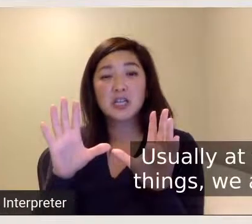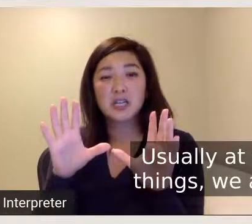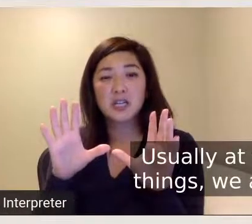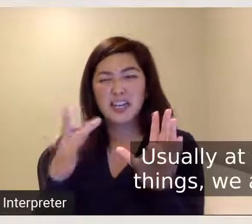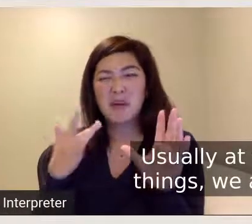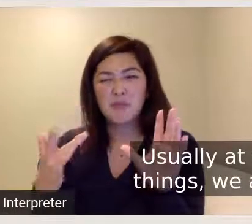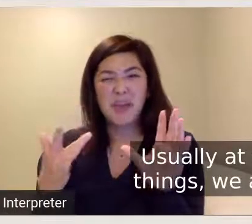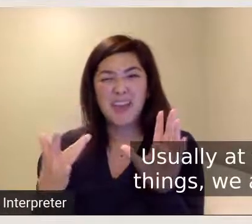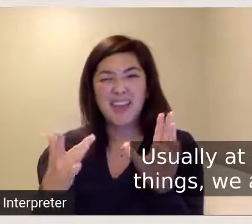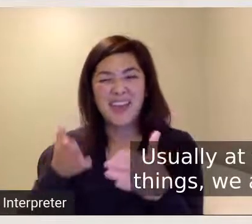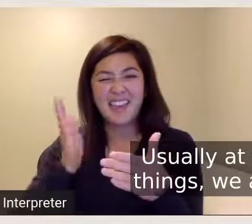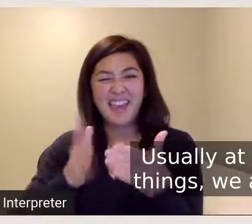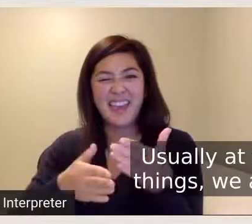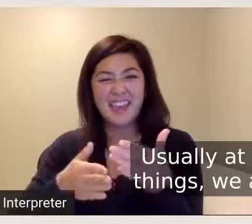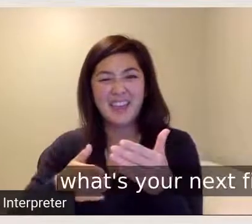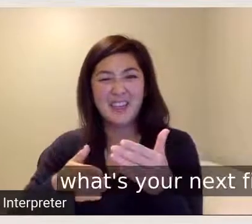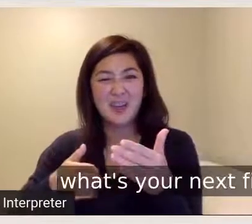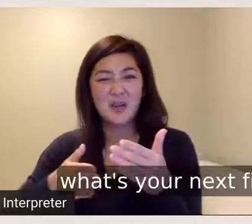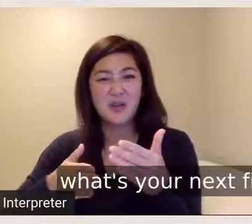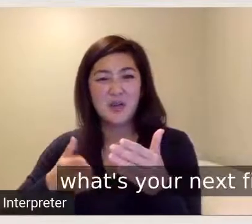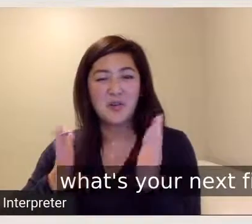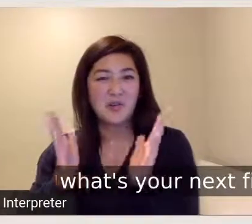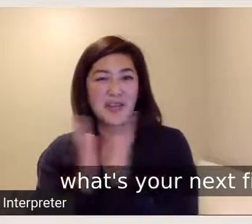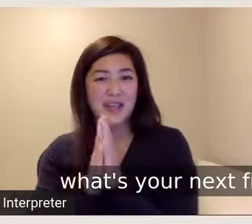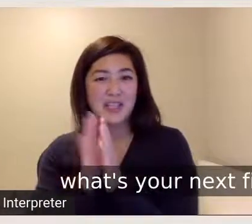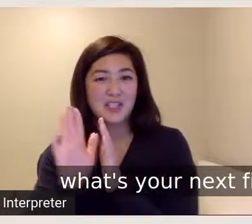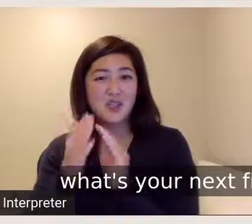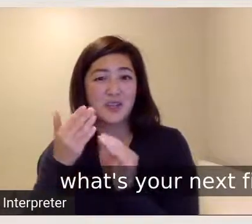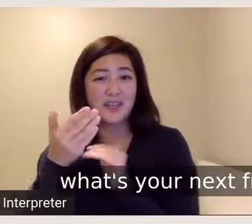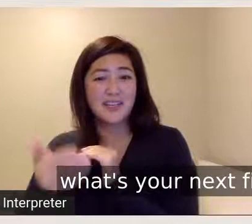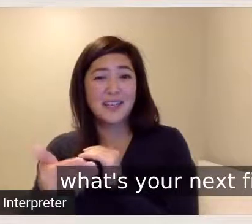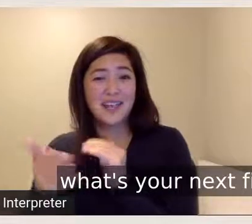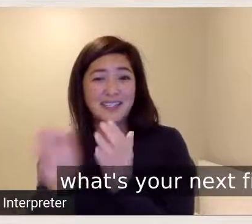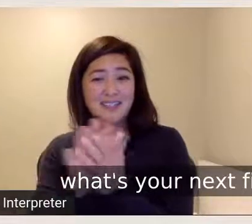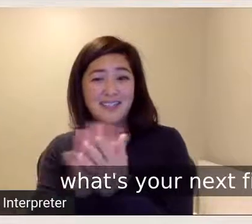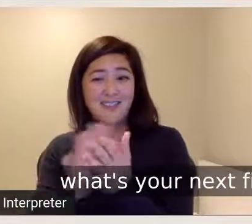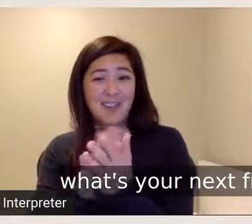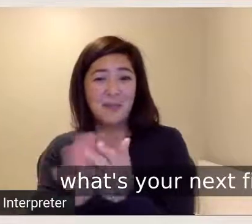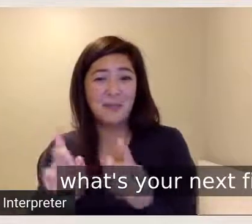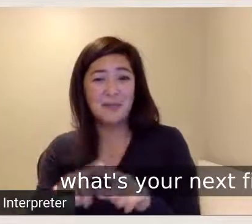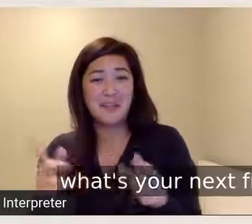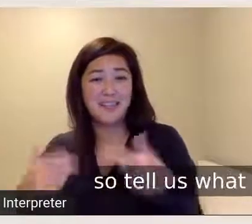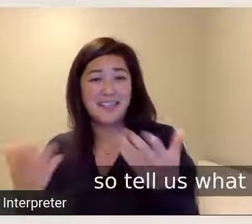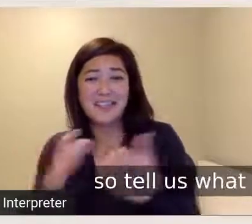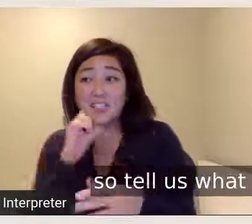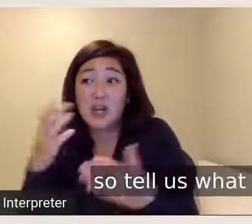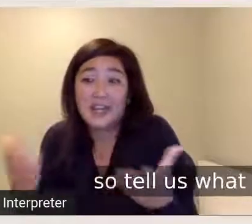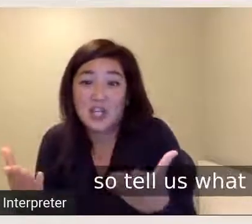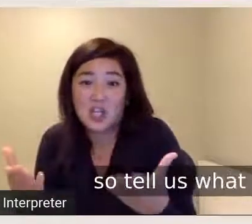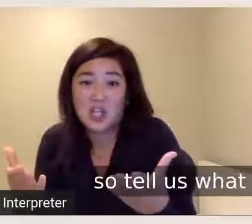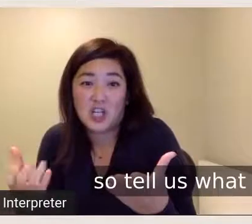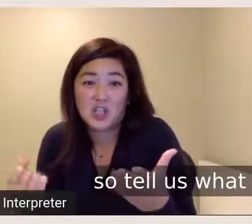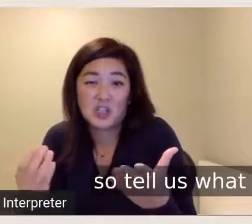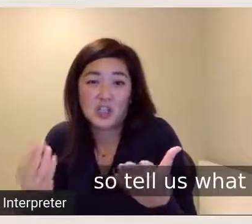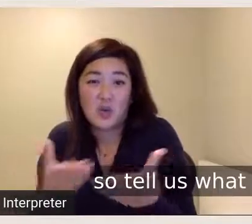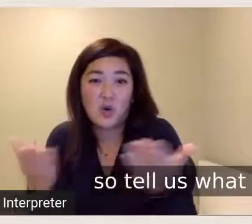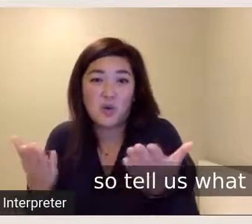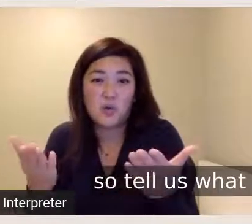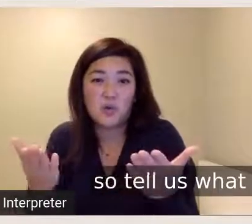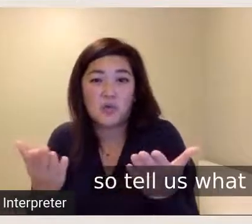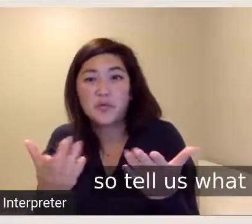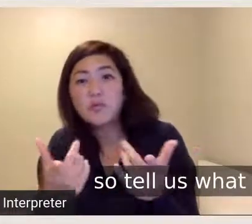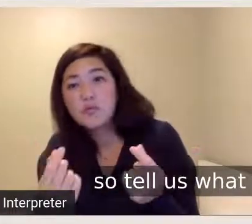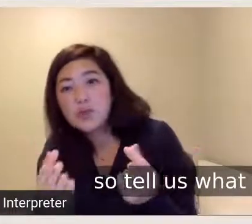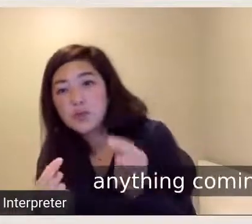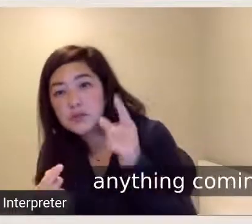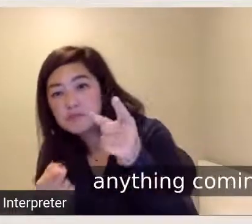Usually at the end of things, we ask filmmakers, "What's your next film?" But but he's not here. But so tell us what you're working